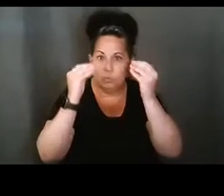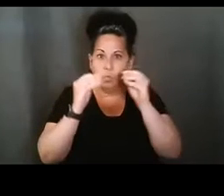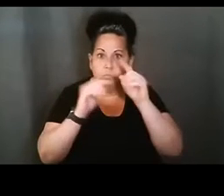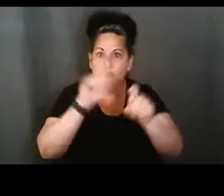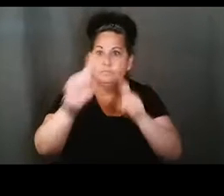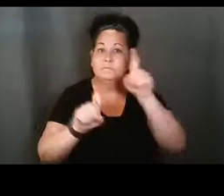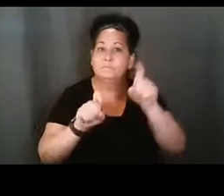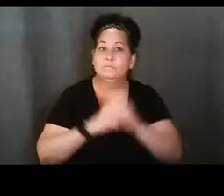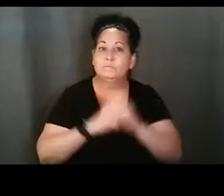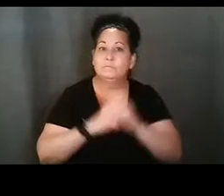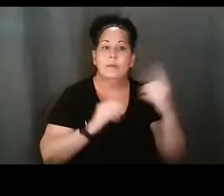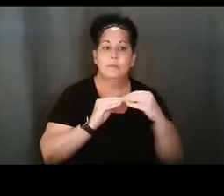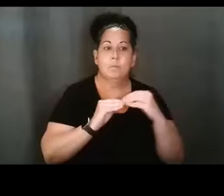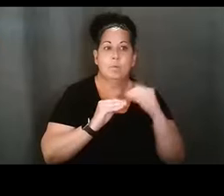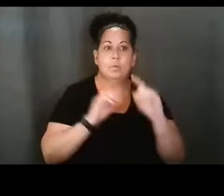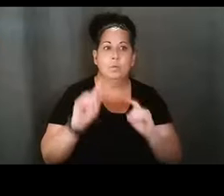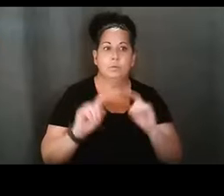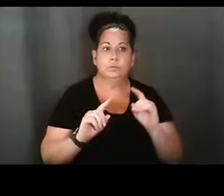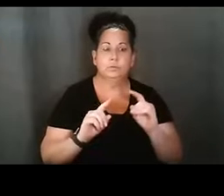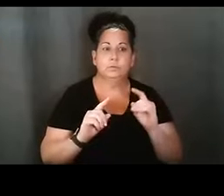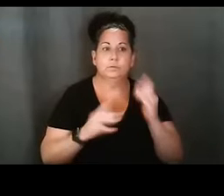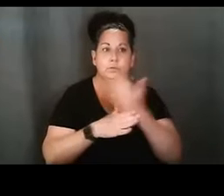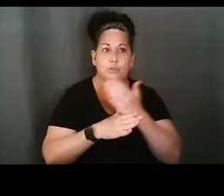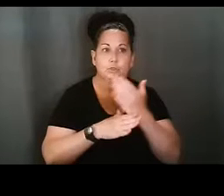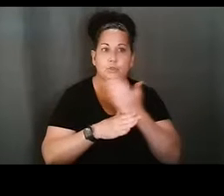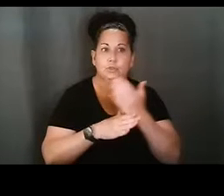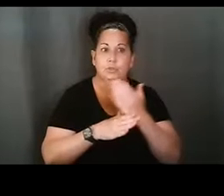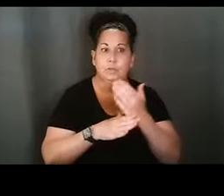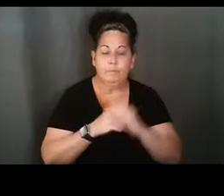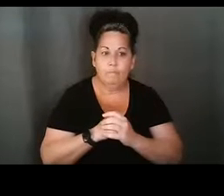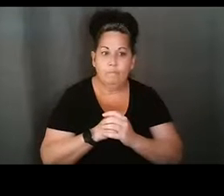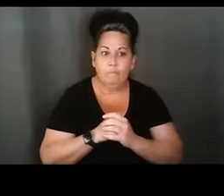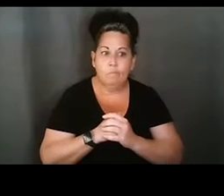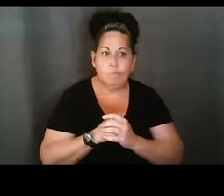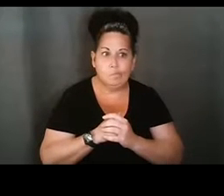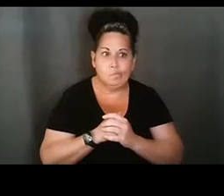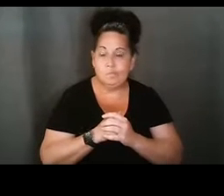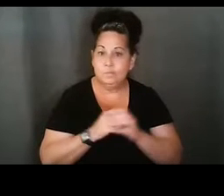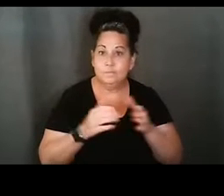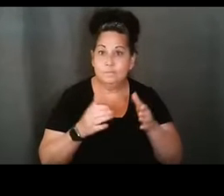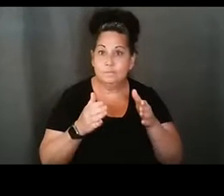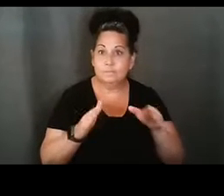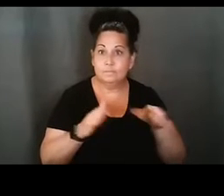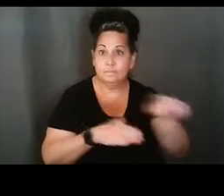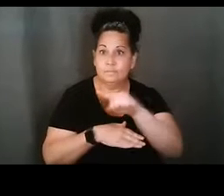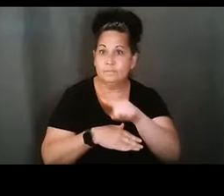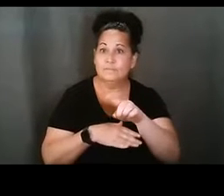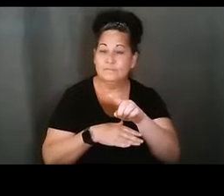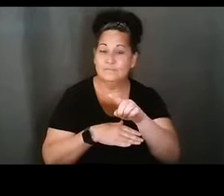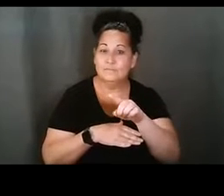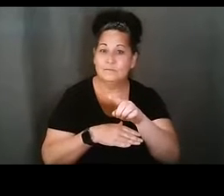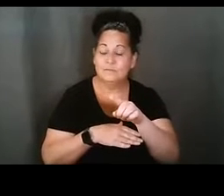I do have one more question to share, but we certainly want to allow you all an opportunity to talk